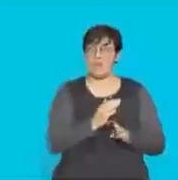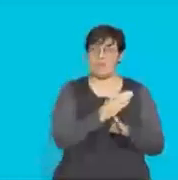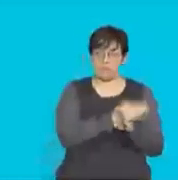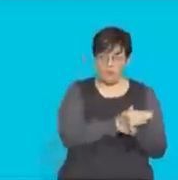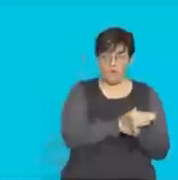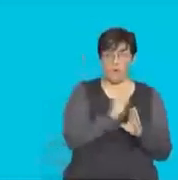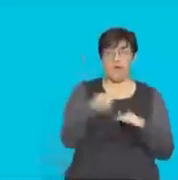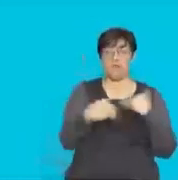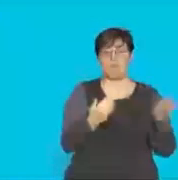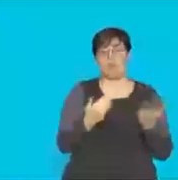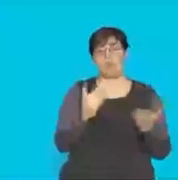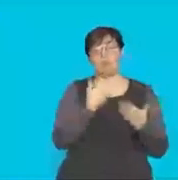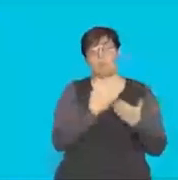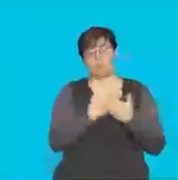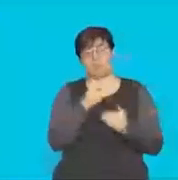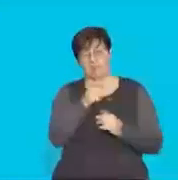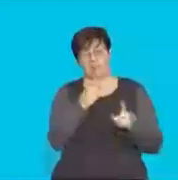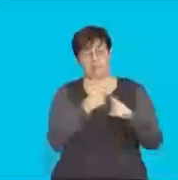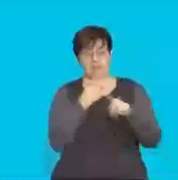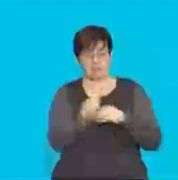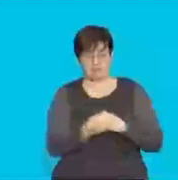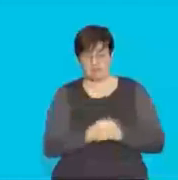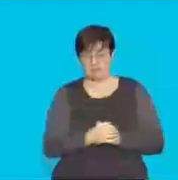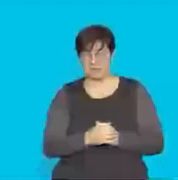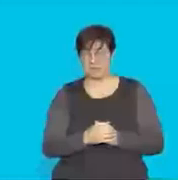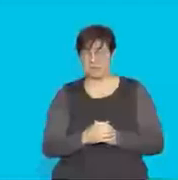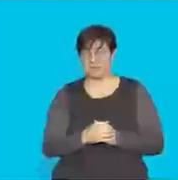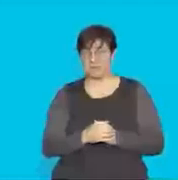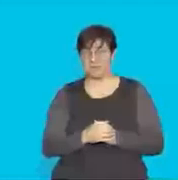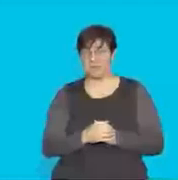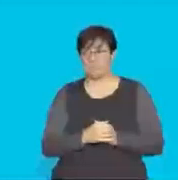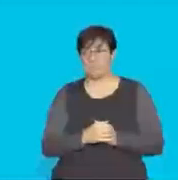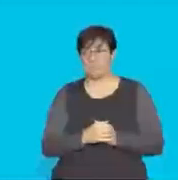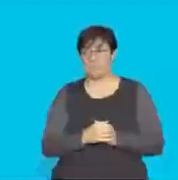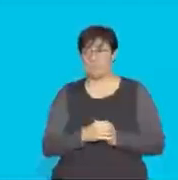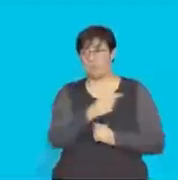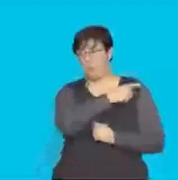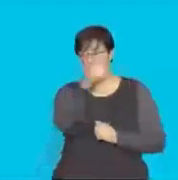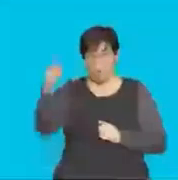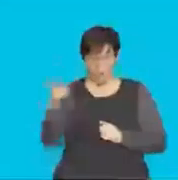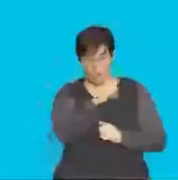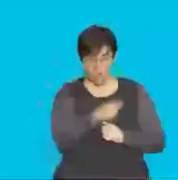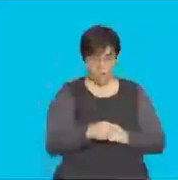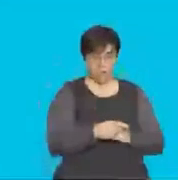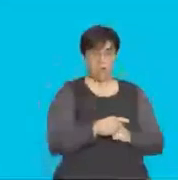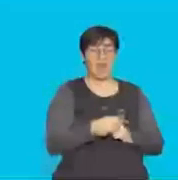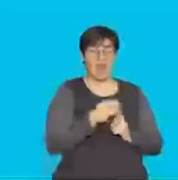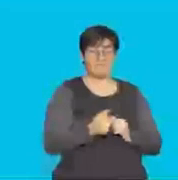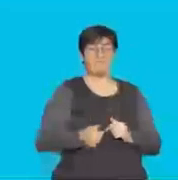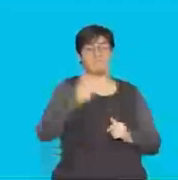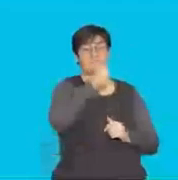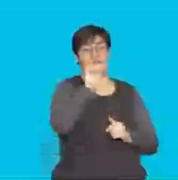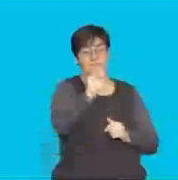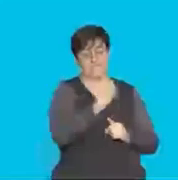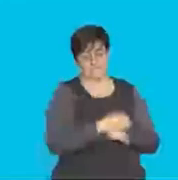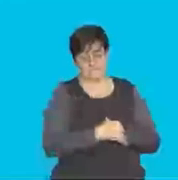into unpacking the possibilities in this cross. So as you would see, I've allocated all the individuals having the dominant trait